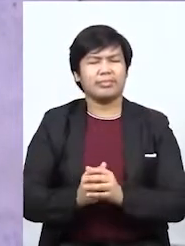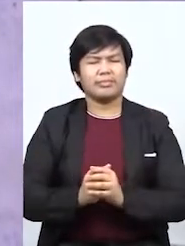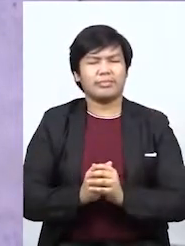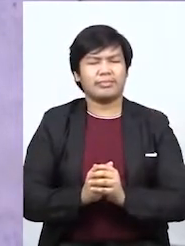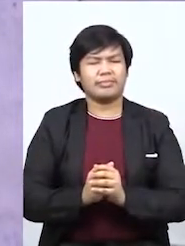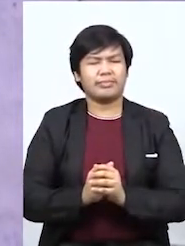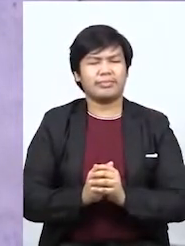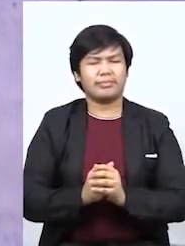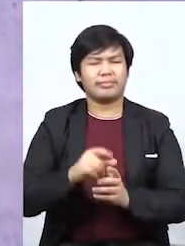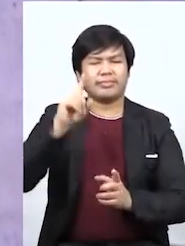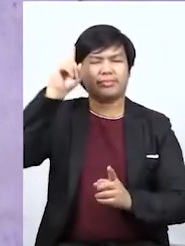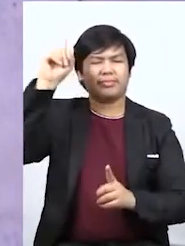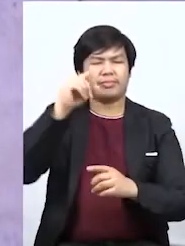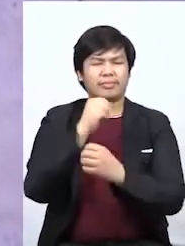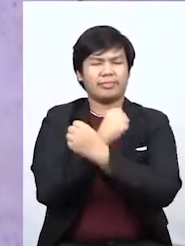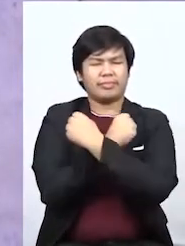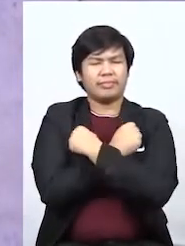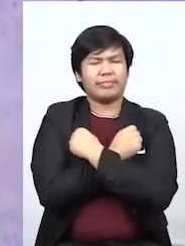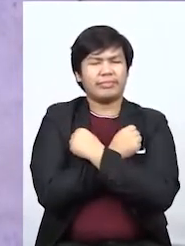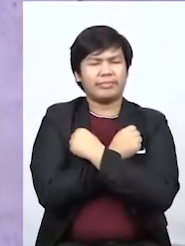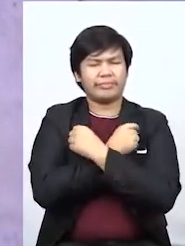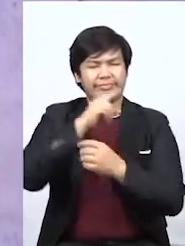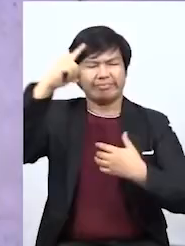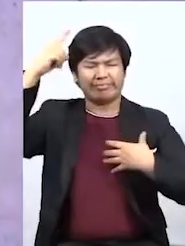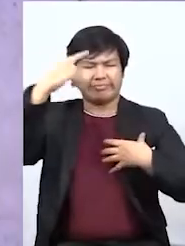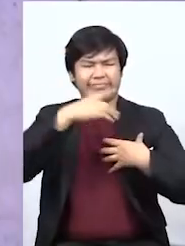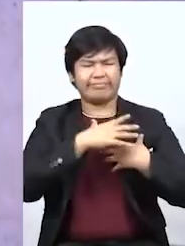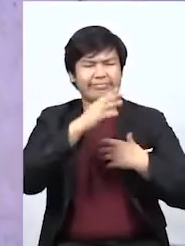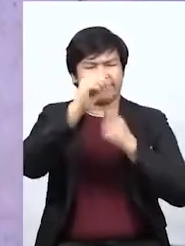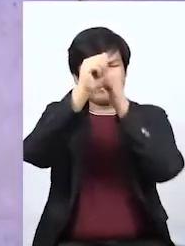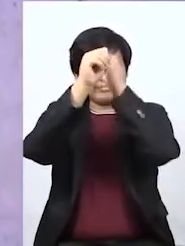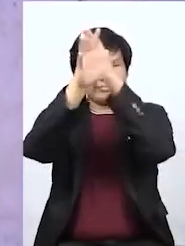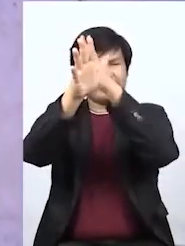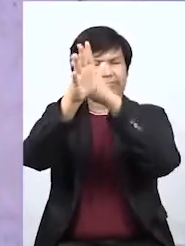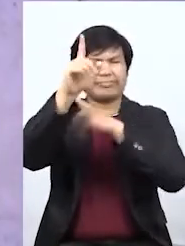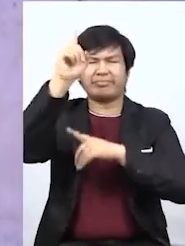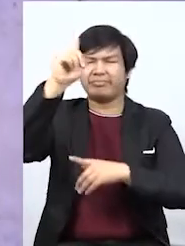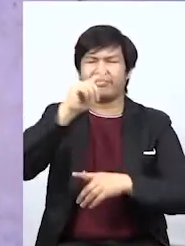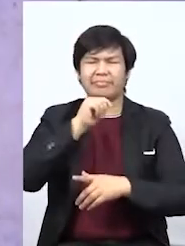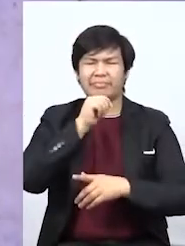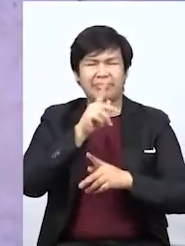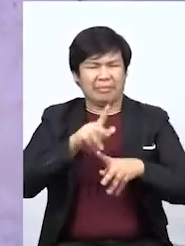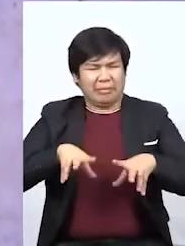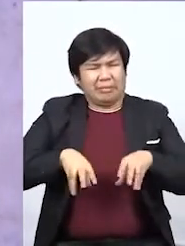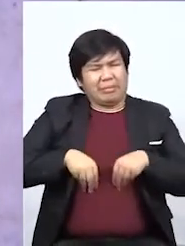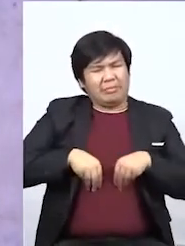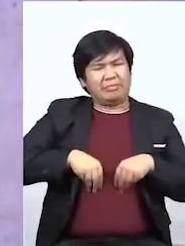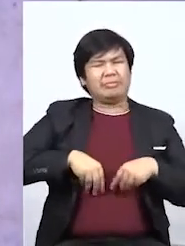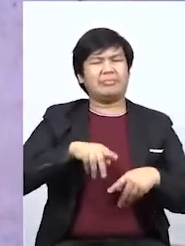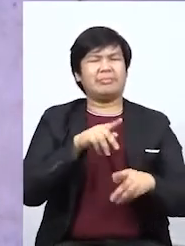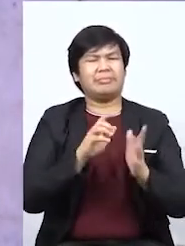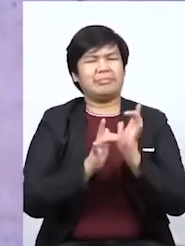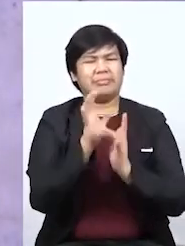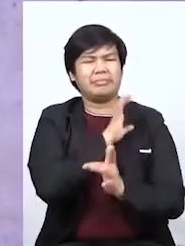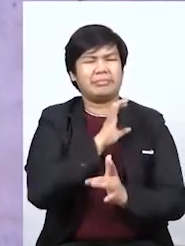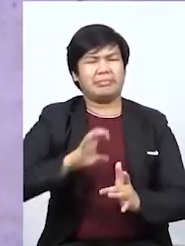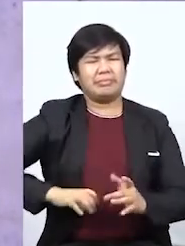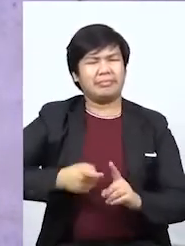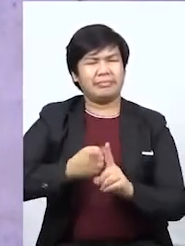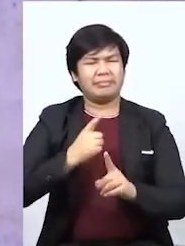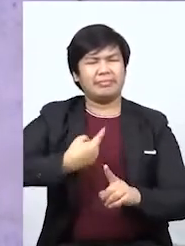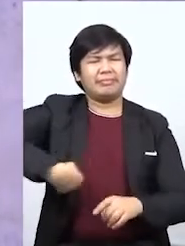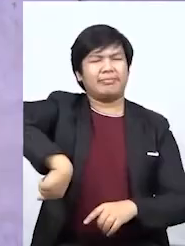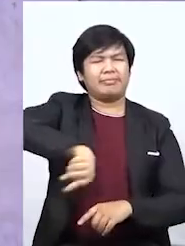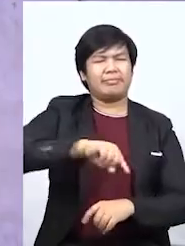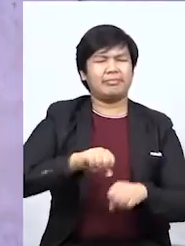You are our loving and gracious father and you did not spare your own son our Lord and Savior Jesus Christ